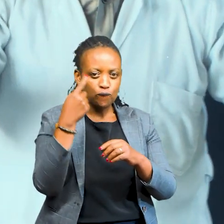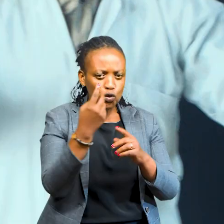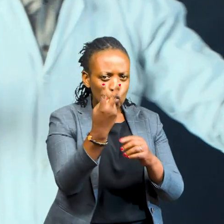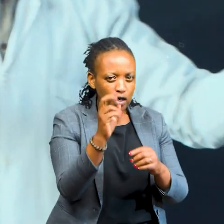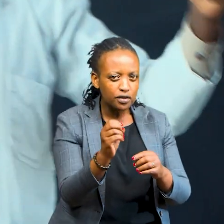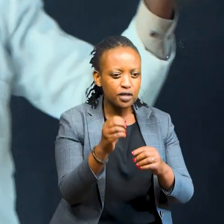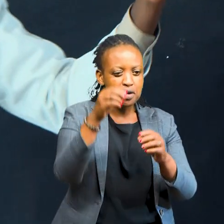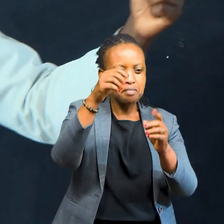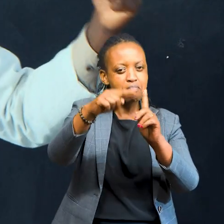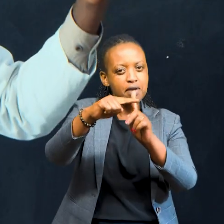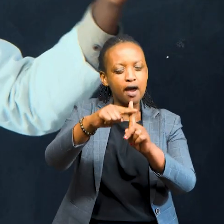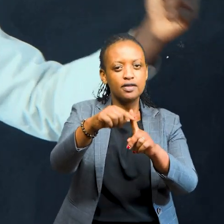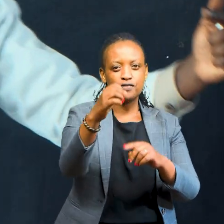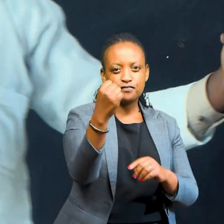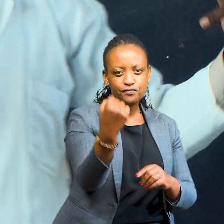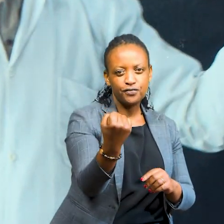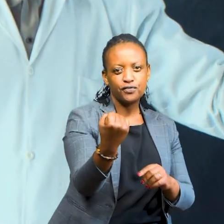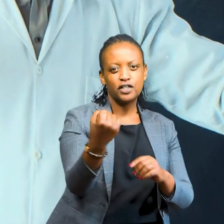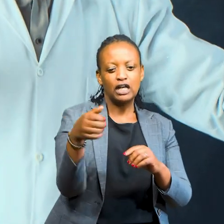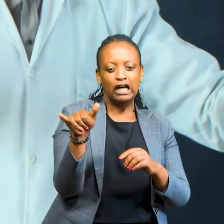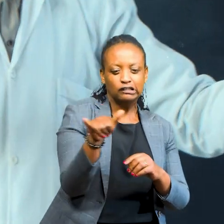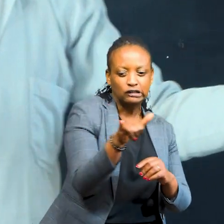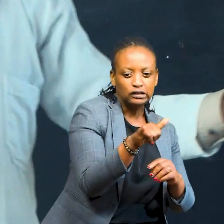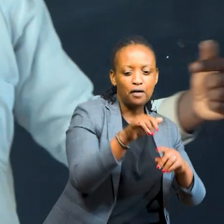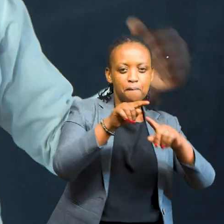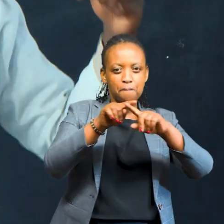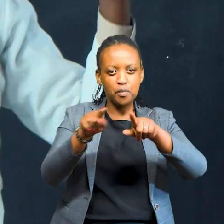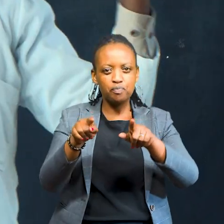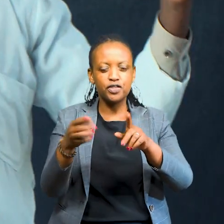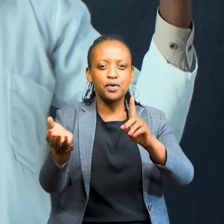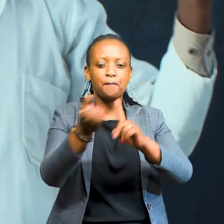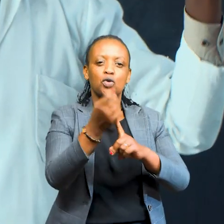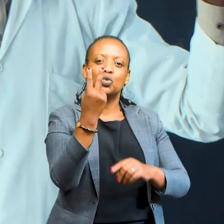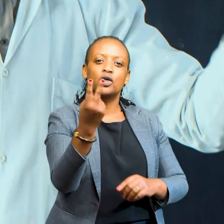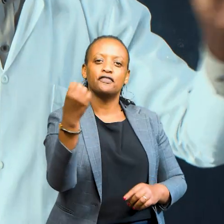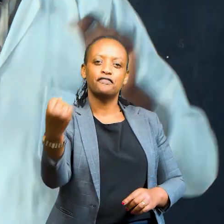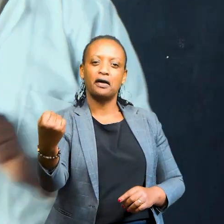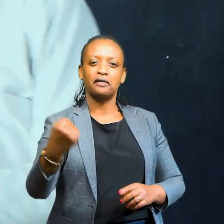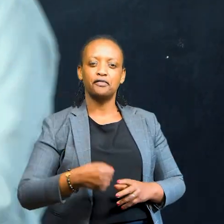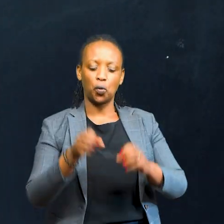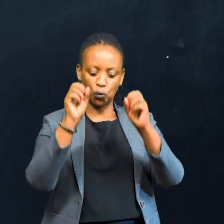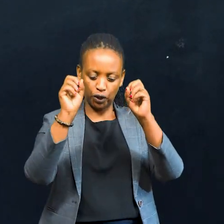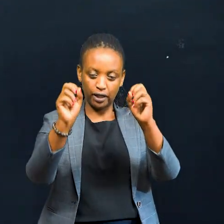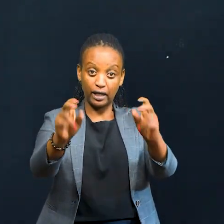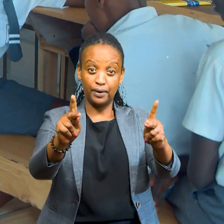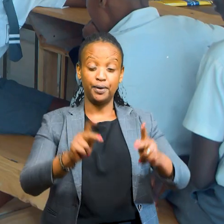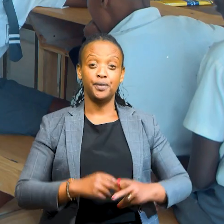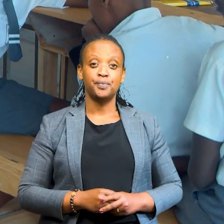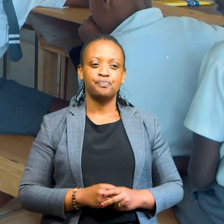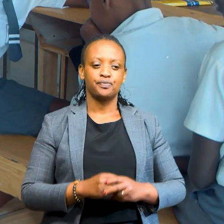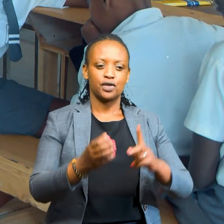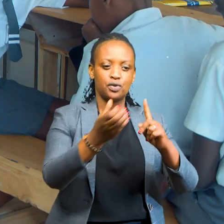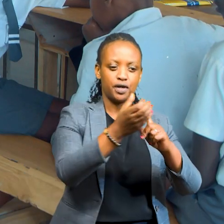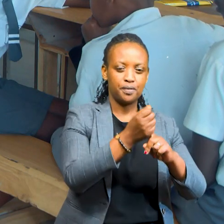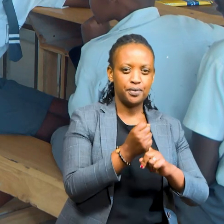Good. 20 plus 5 common difference in order to get 25. Okay.